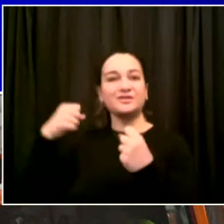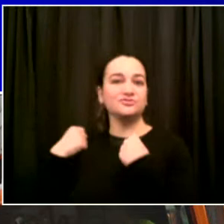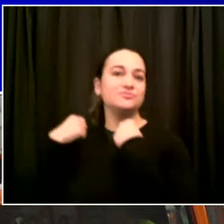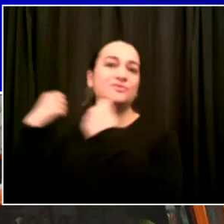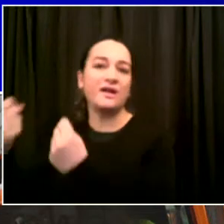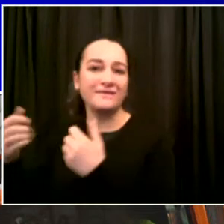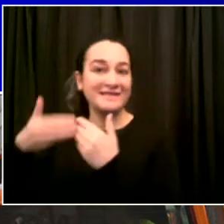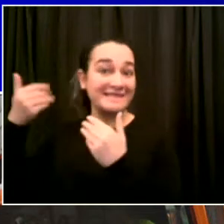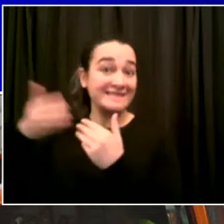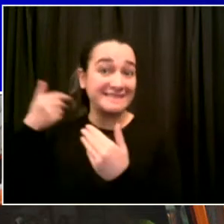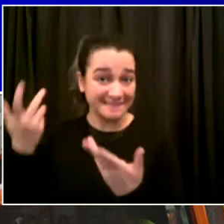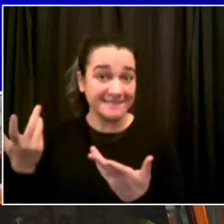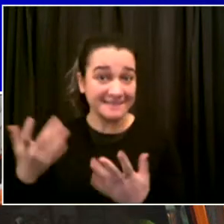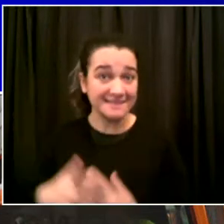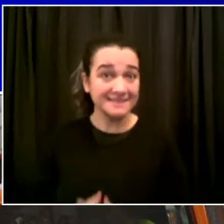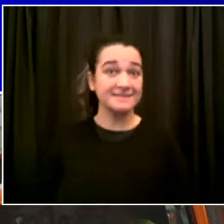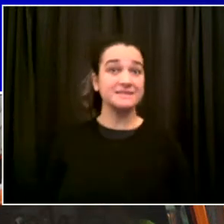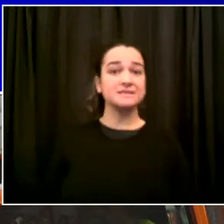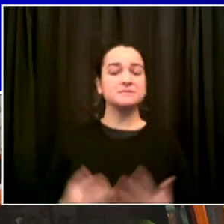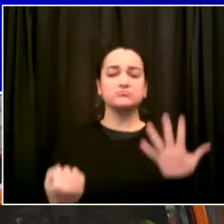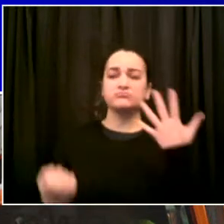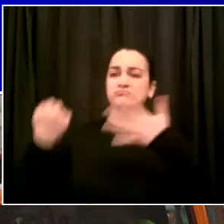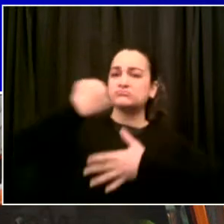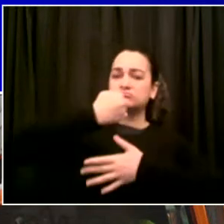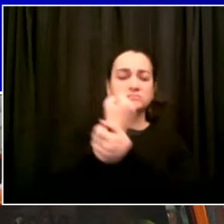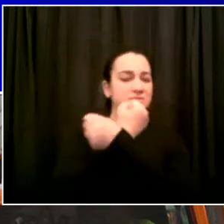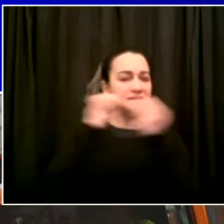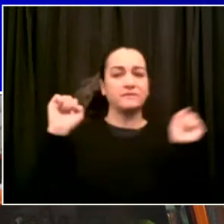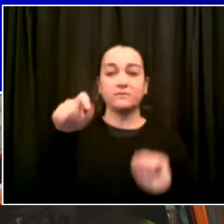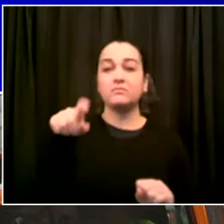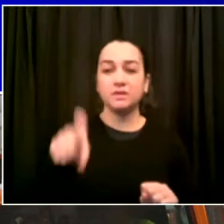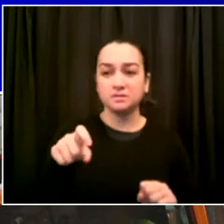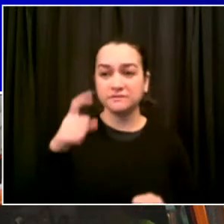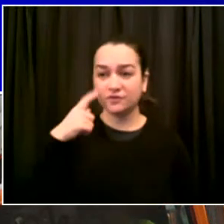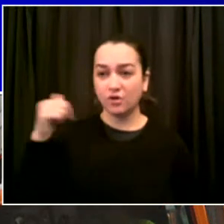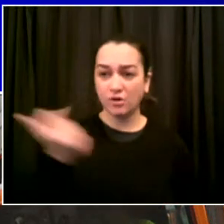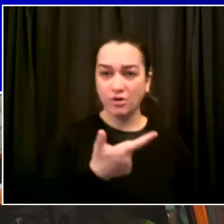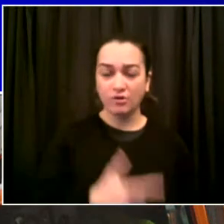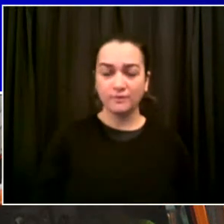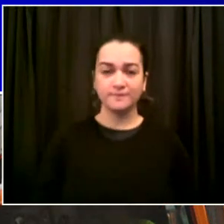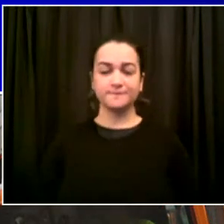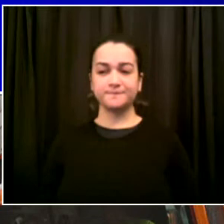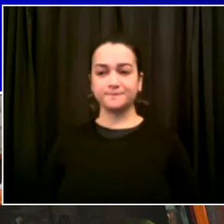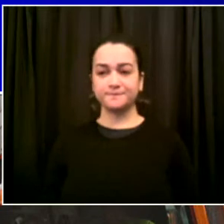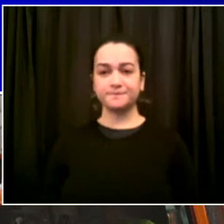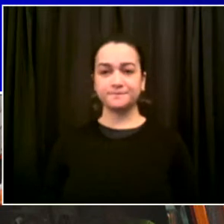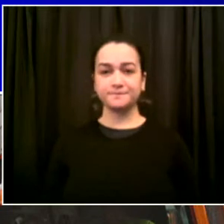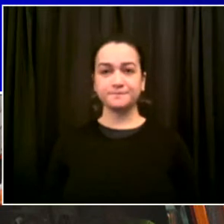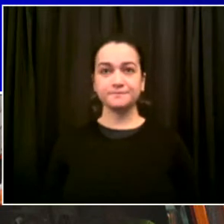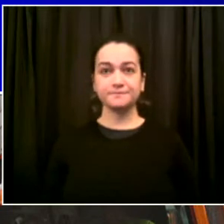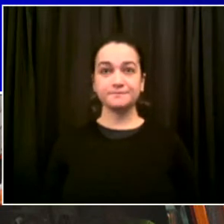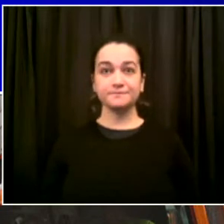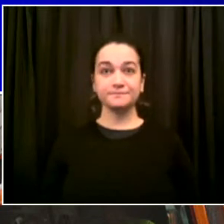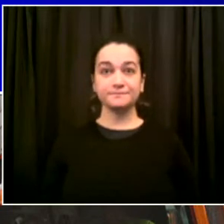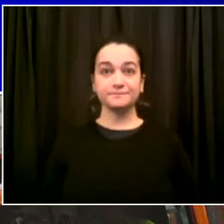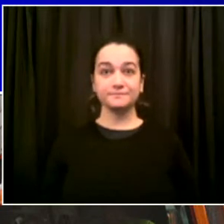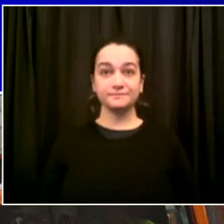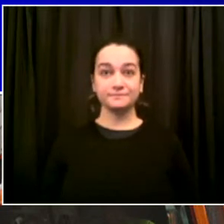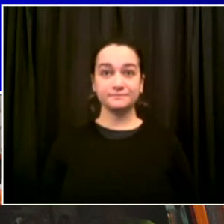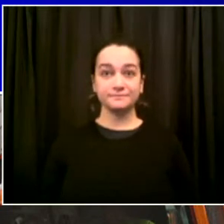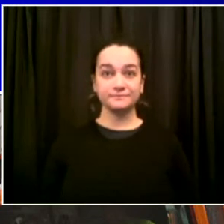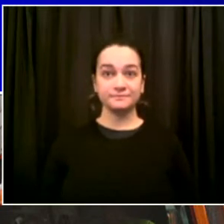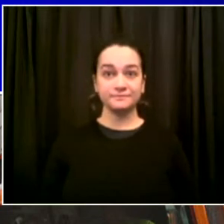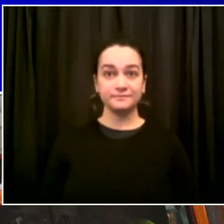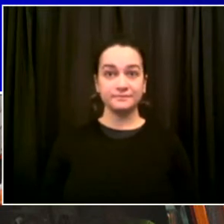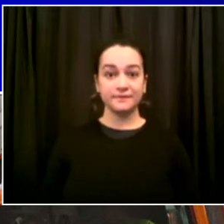seriously. So, state of emergency in place. We're going to be constantly getting the message out to people what